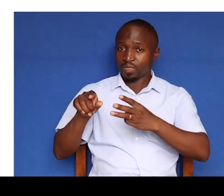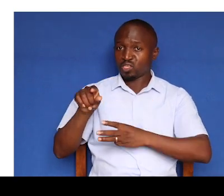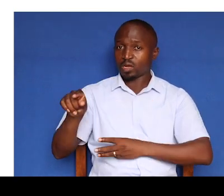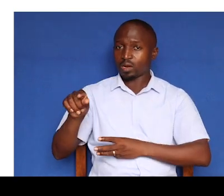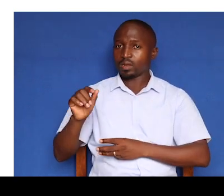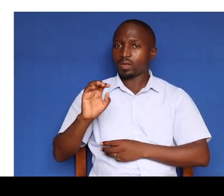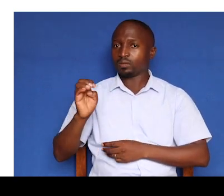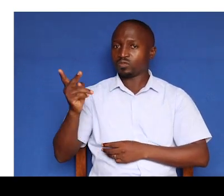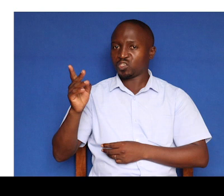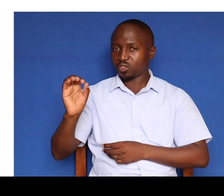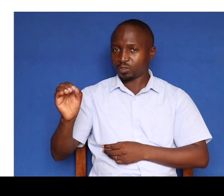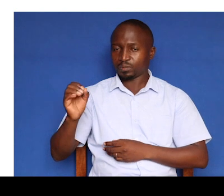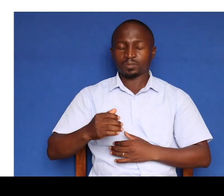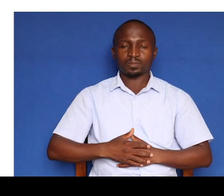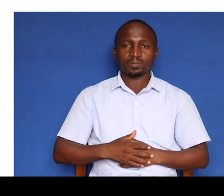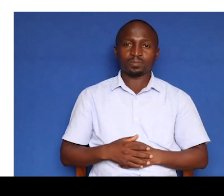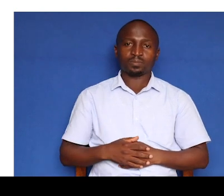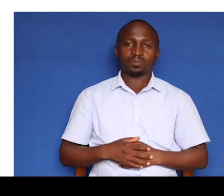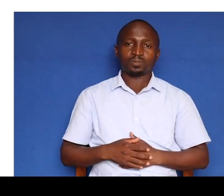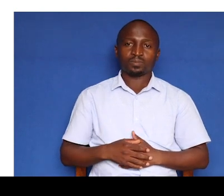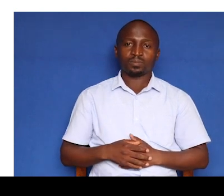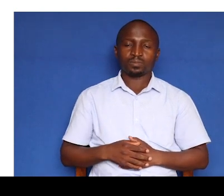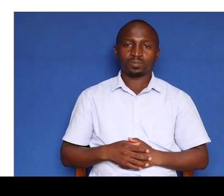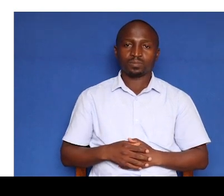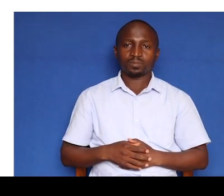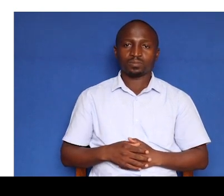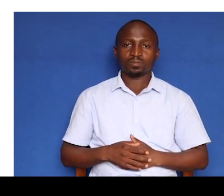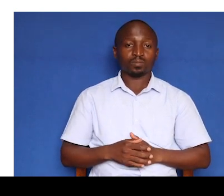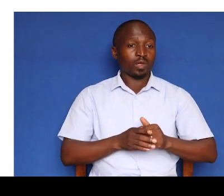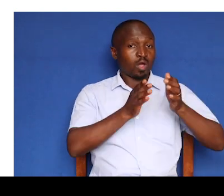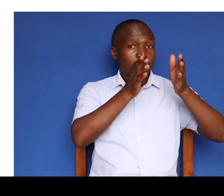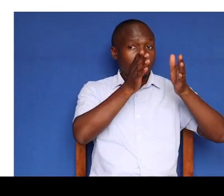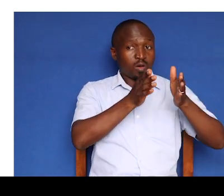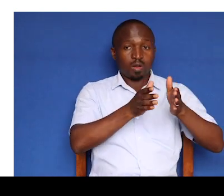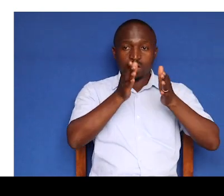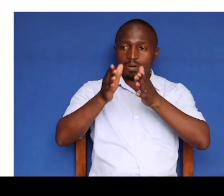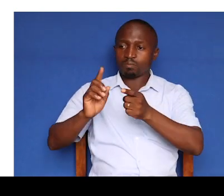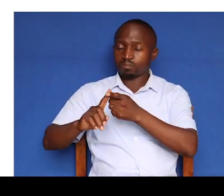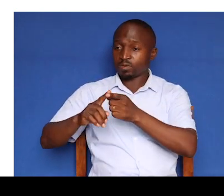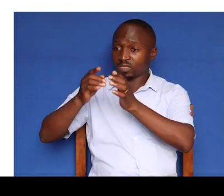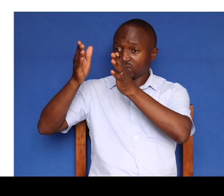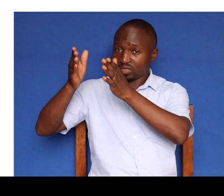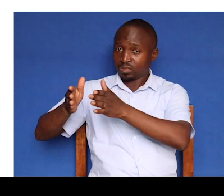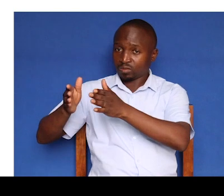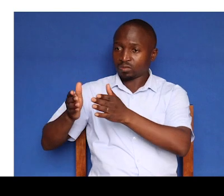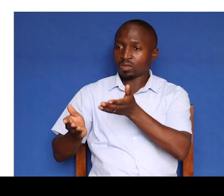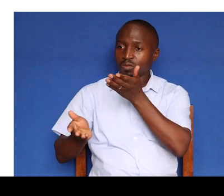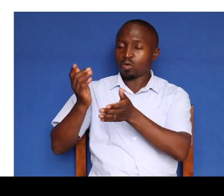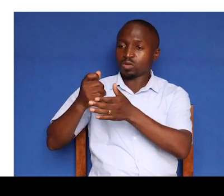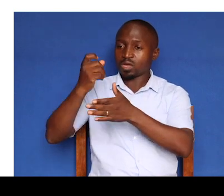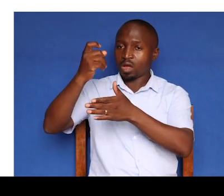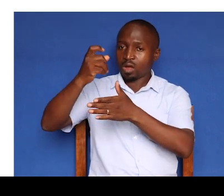Gerard 20,000 income. At column of tax amount paid, we have 3